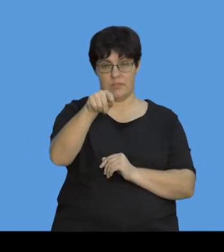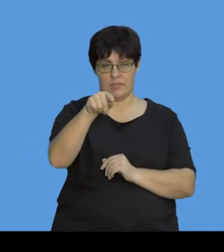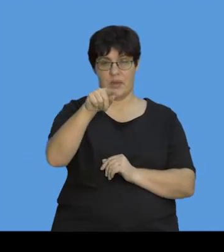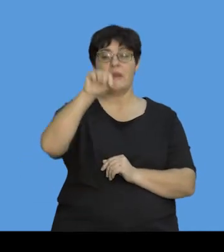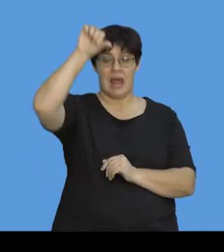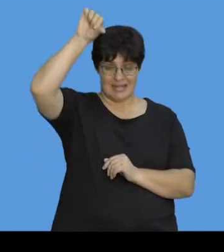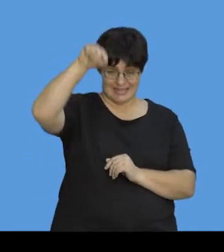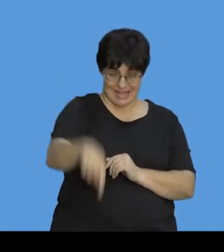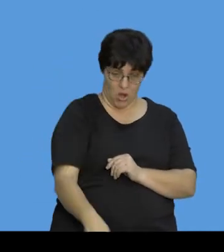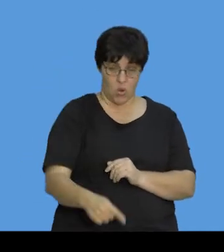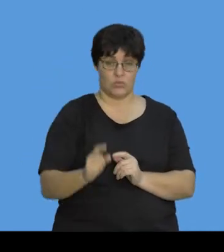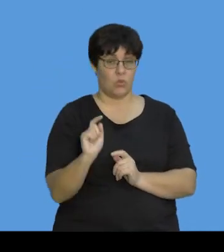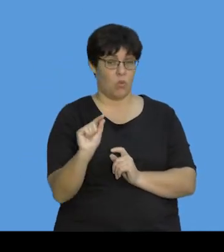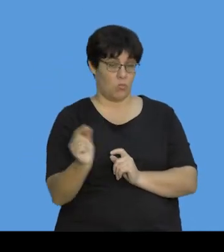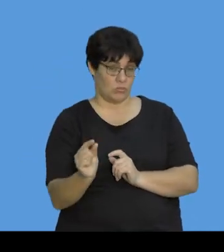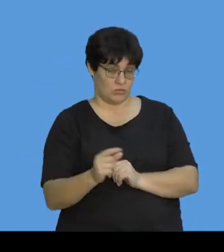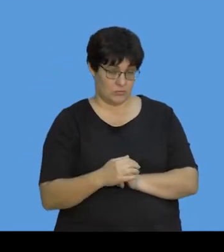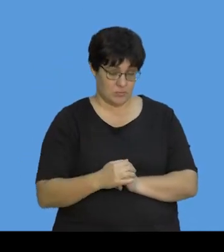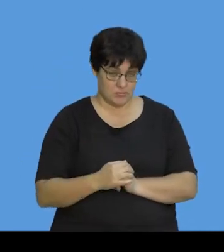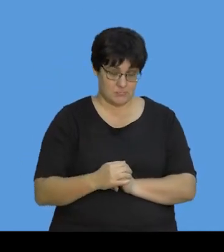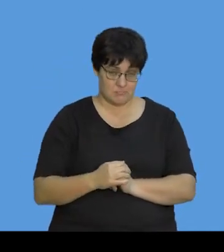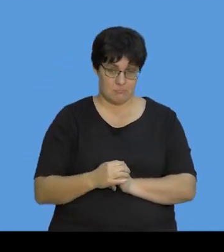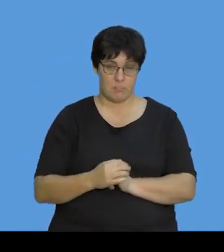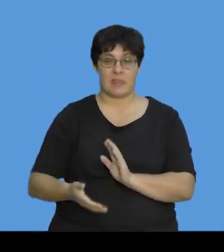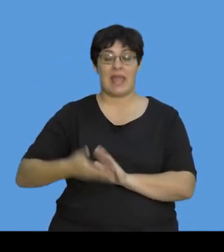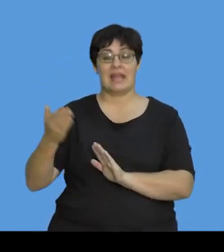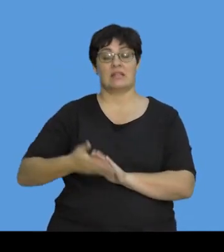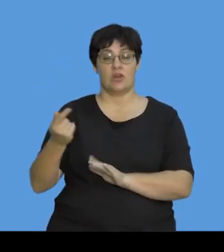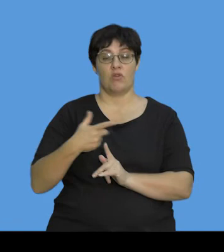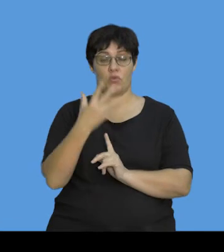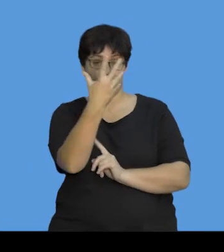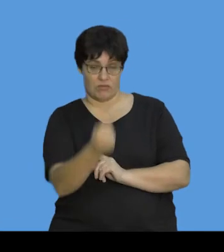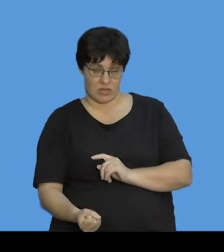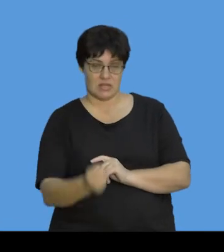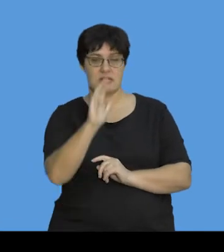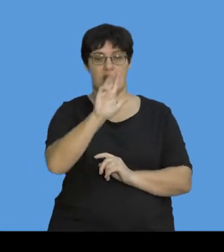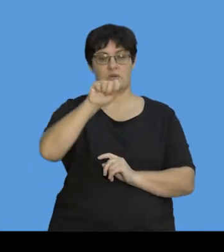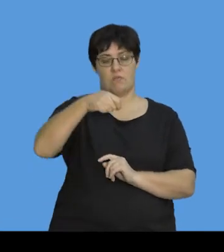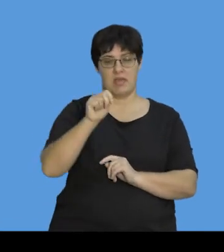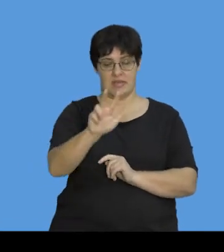to come back down. We know acceleration due to gravity is 9,8.